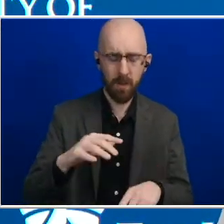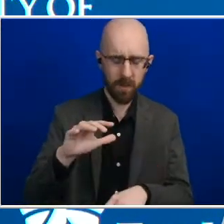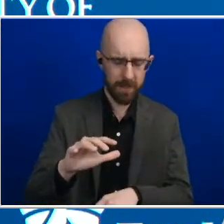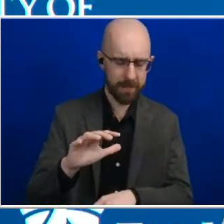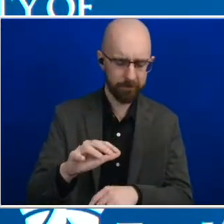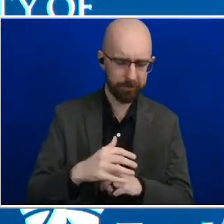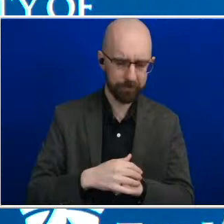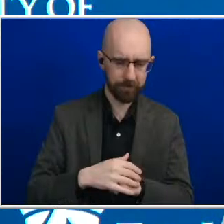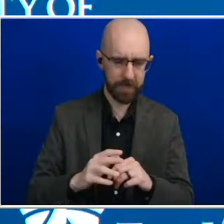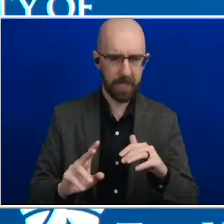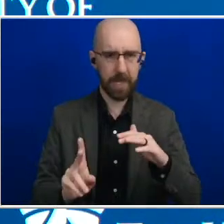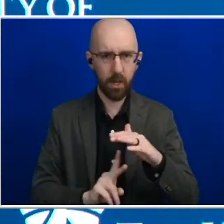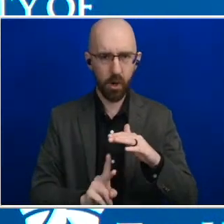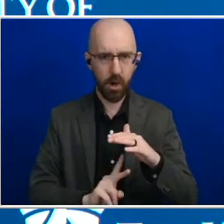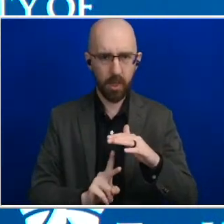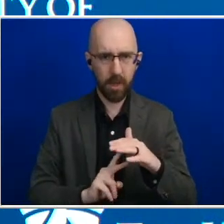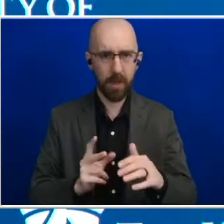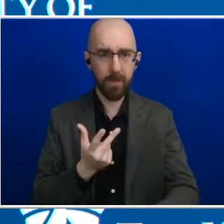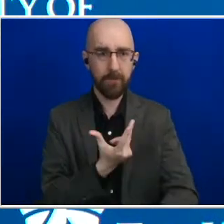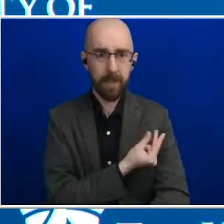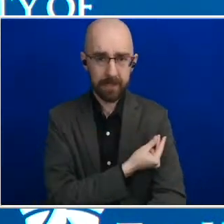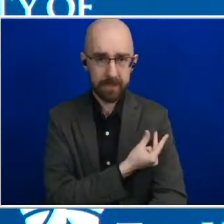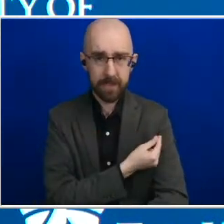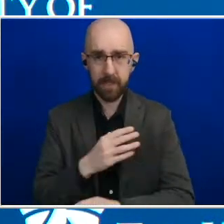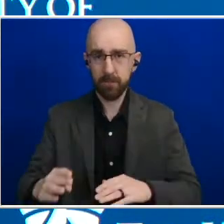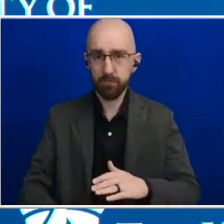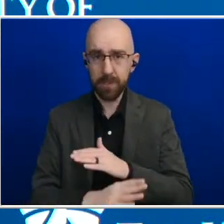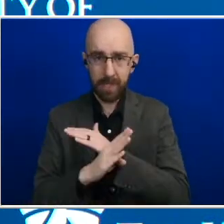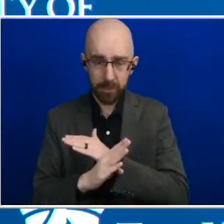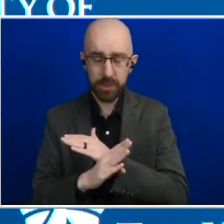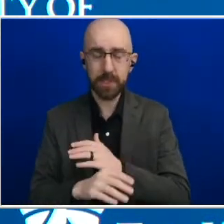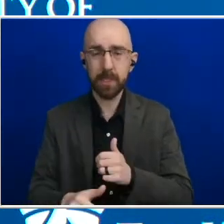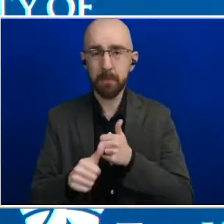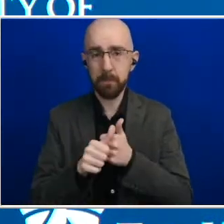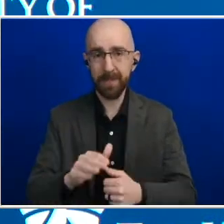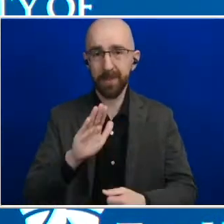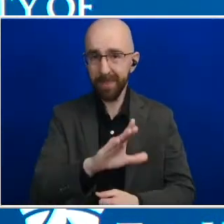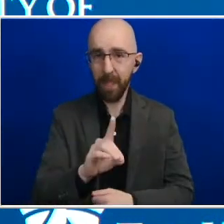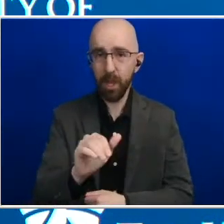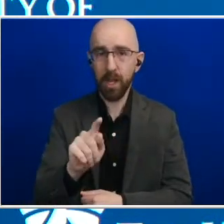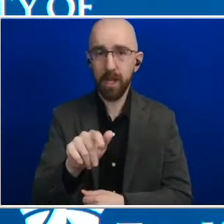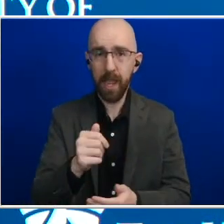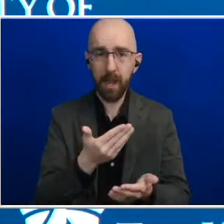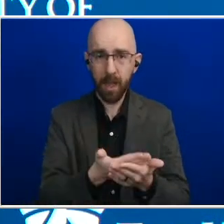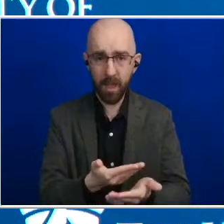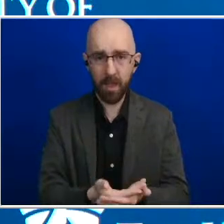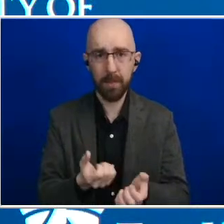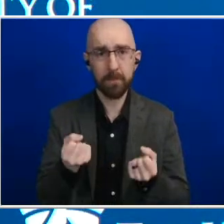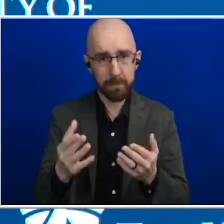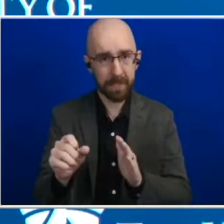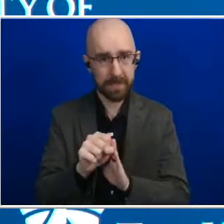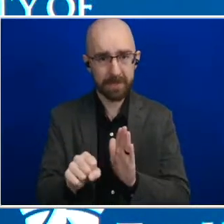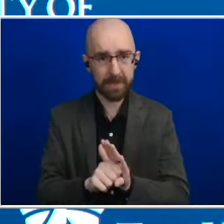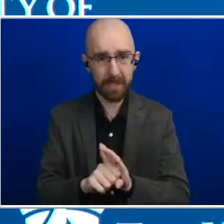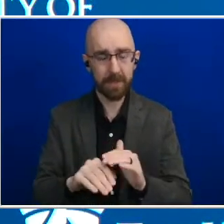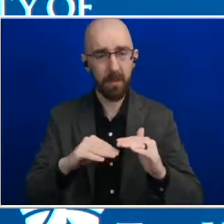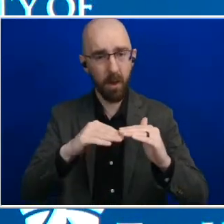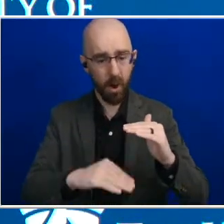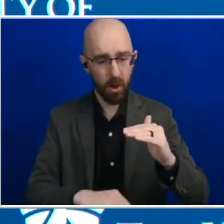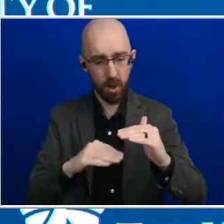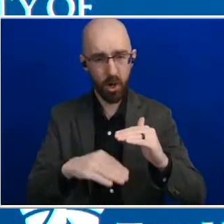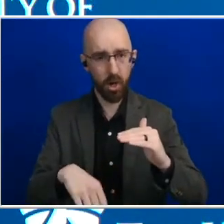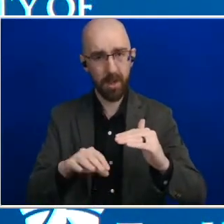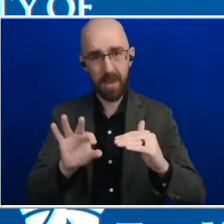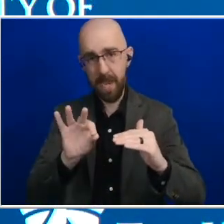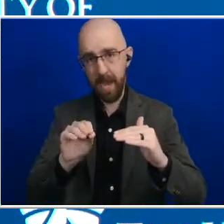kindergarten vaccine protection based on their data, a lot of the states are under or at about 90%, and